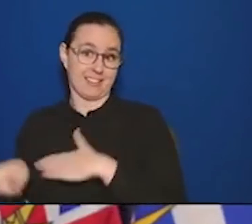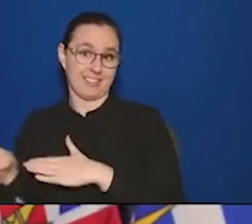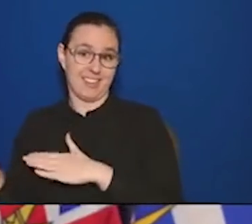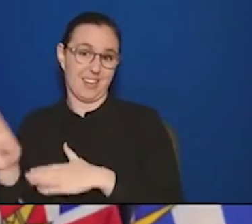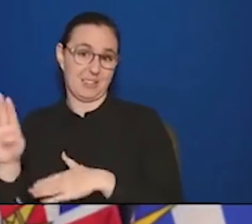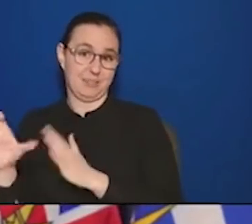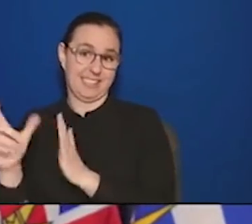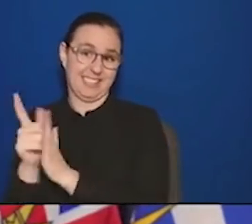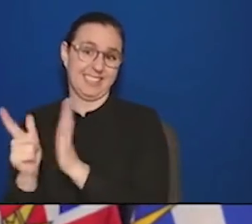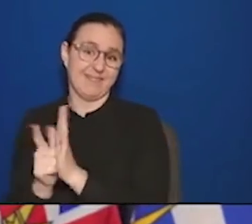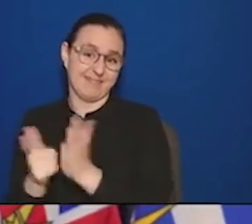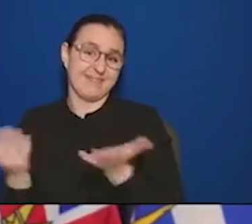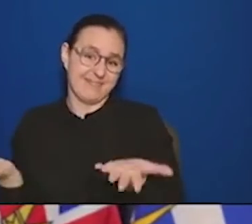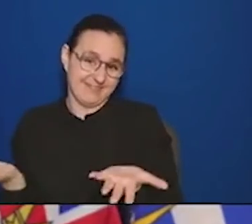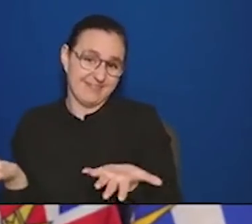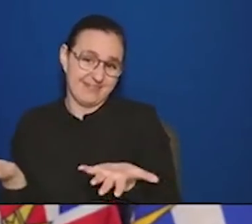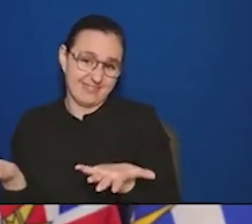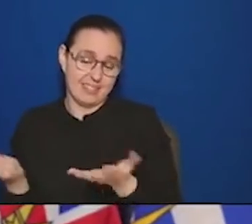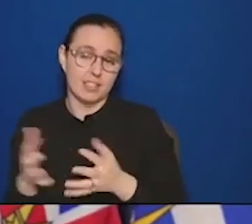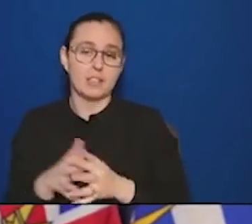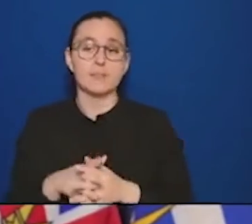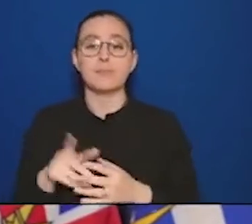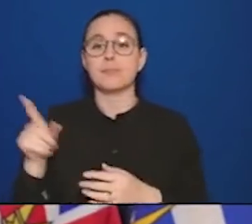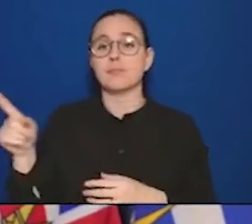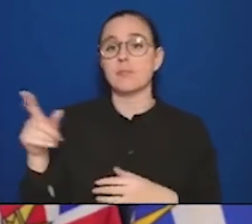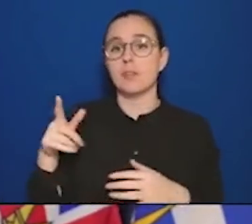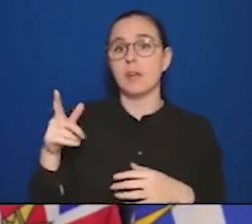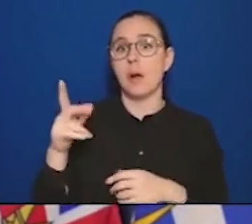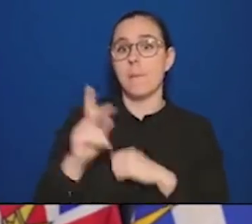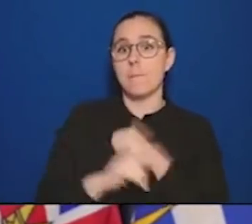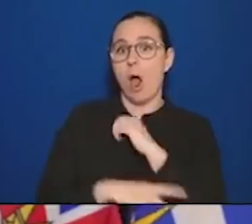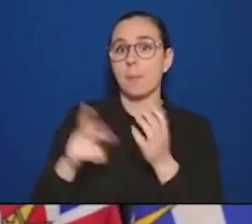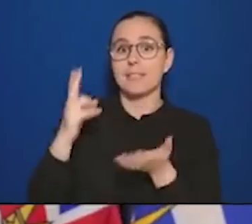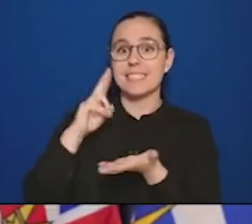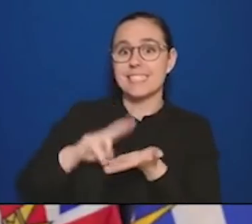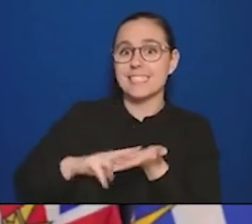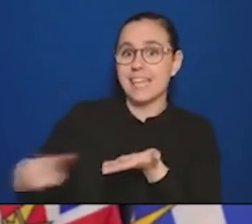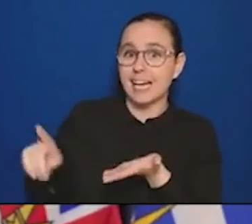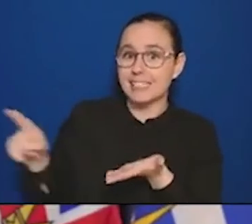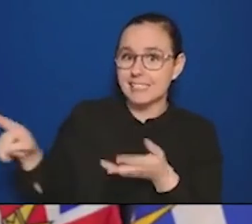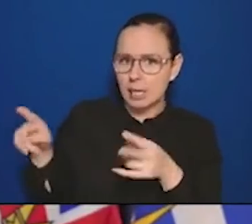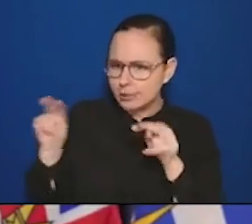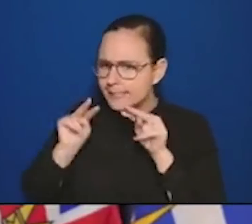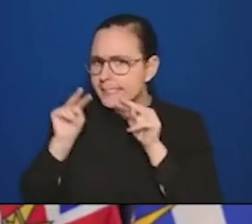Secretary Adam Walker is working to take on that issue. So going forward, you'll hear more from us.